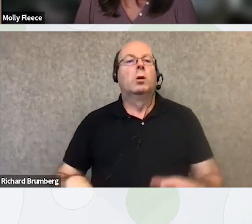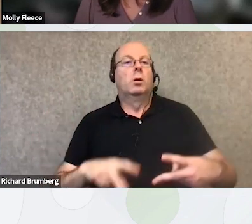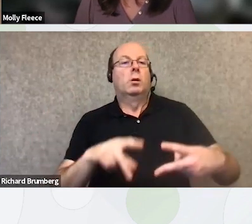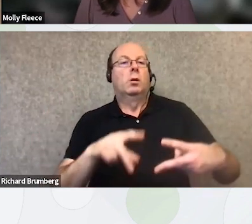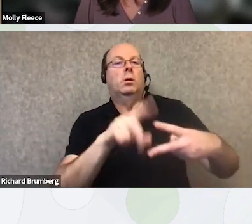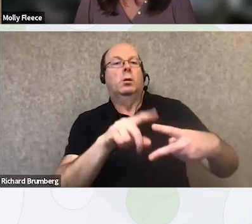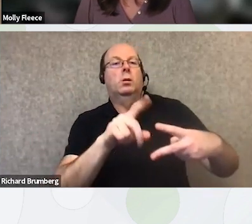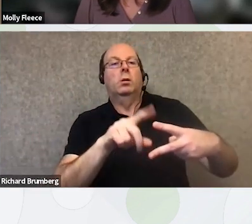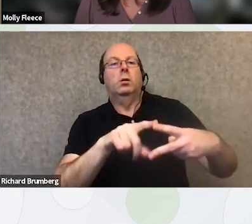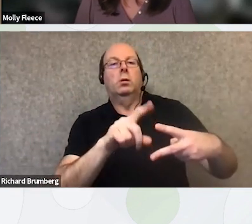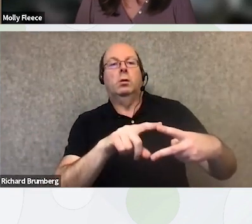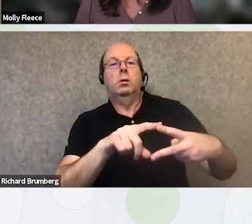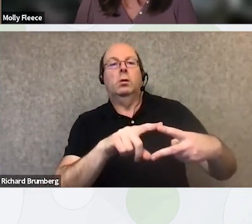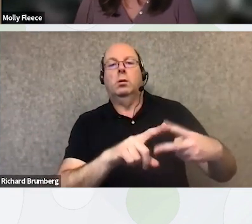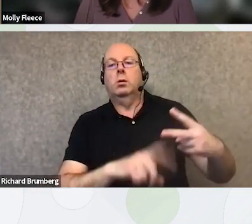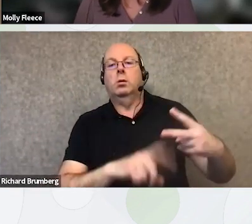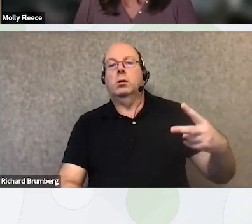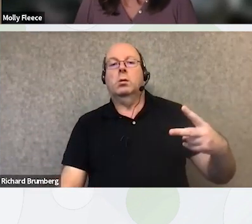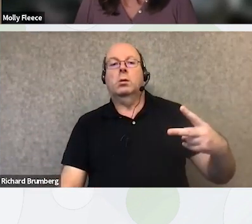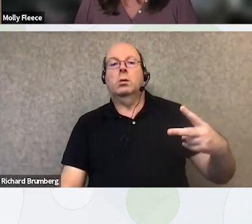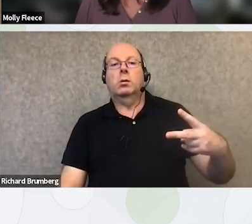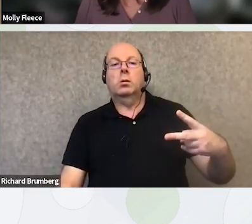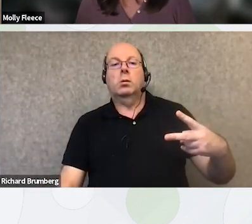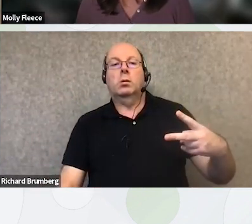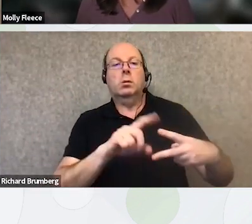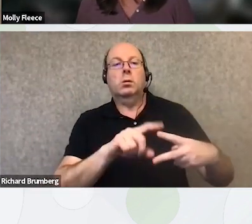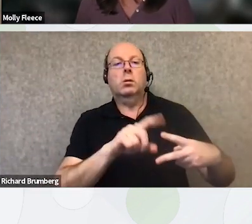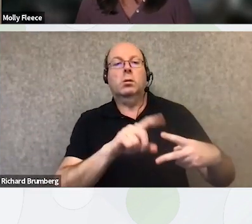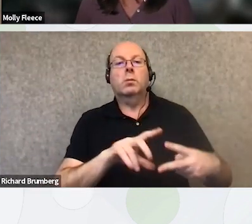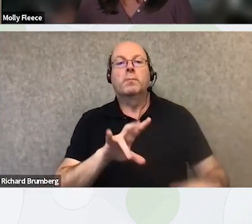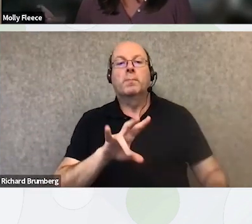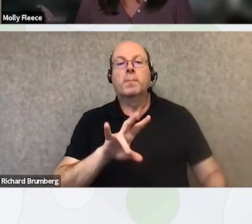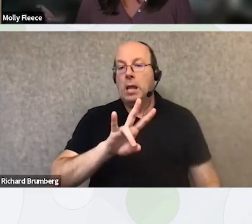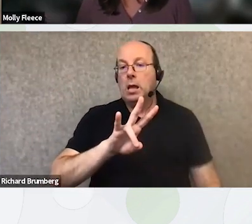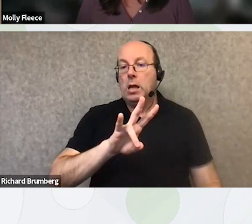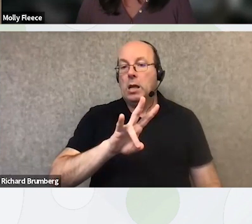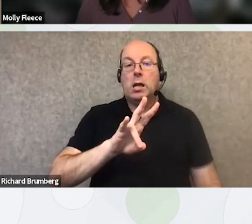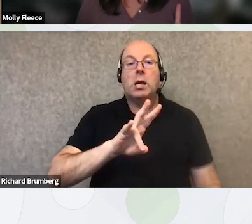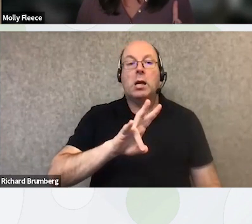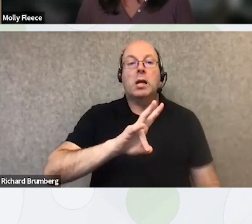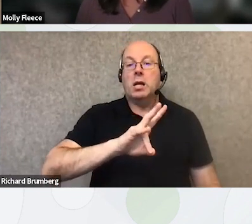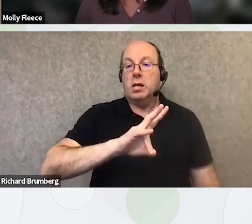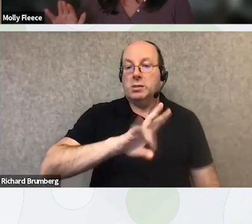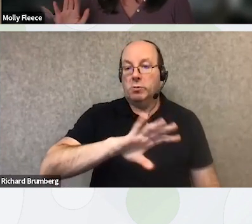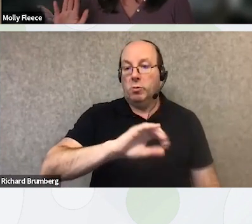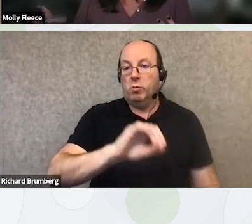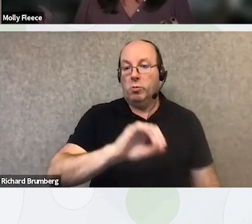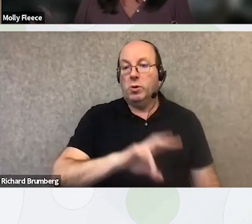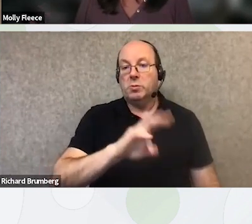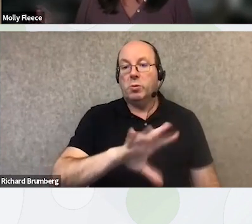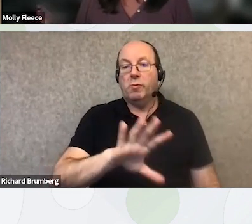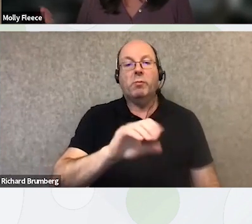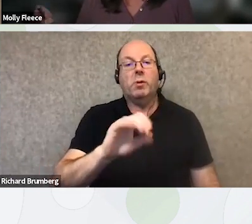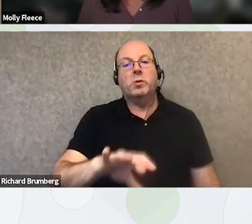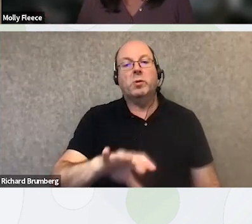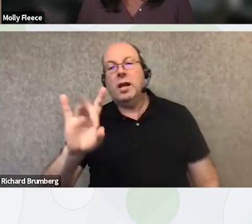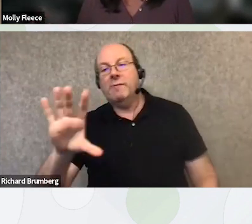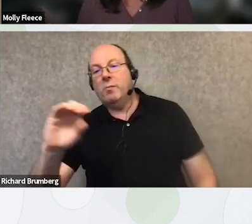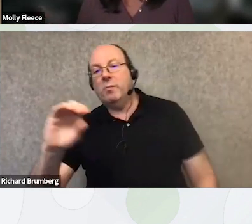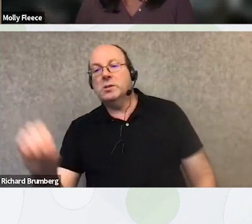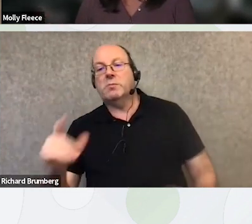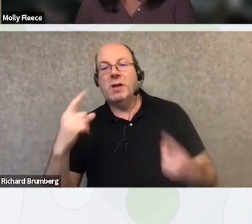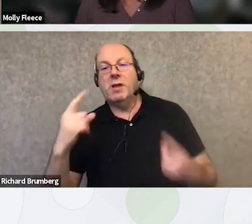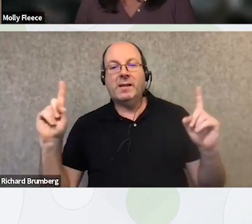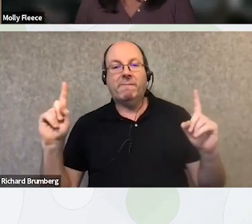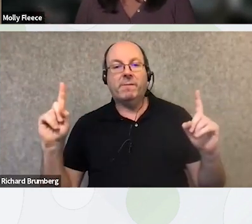in preventing RSV-associated lower respiratory tract disease for both of these vaccines. So 75 to 85% effective